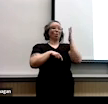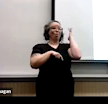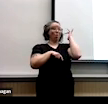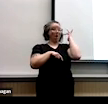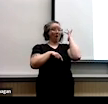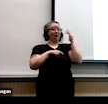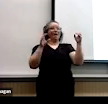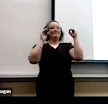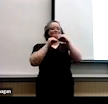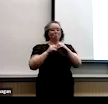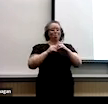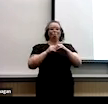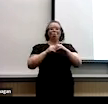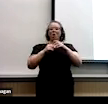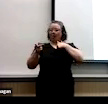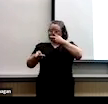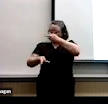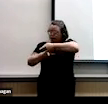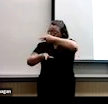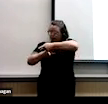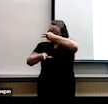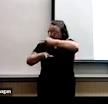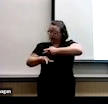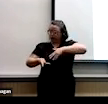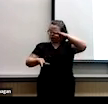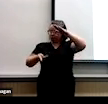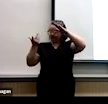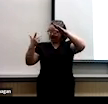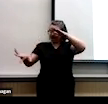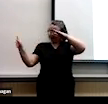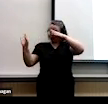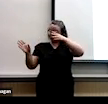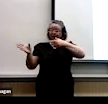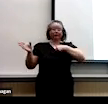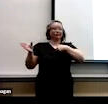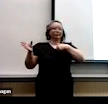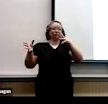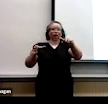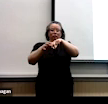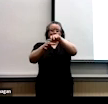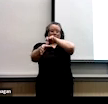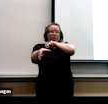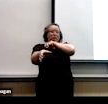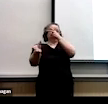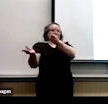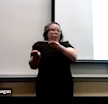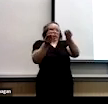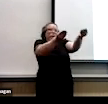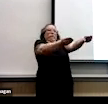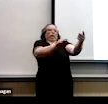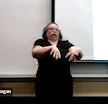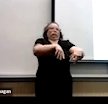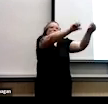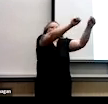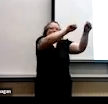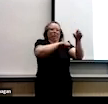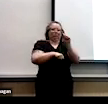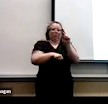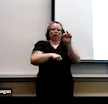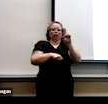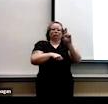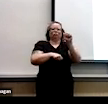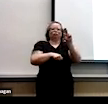them through childhood and continued to know them through adulthood, there may not actually need to be a transfer, but that doesn't mean that there doesn't need to be conversation